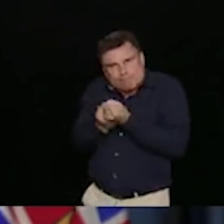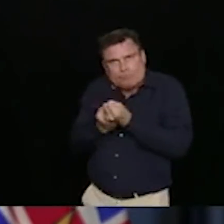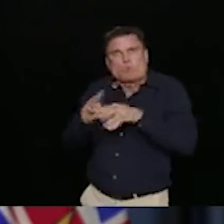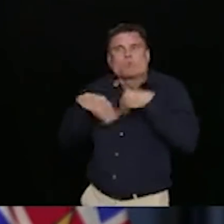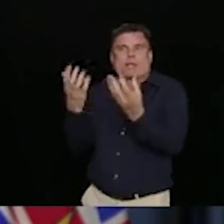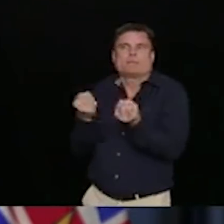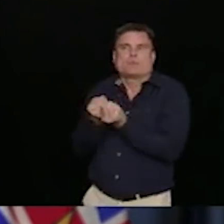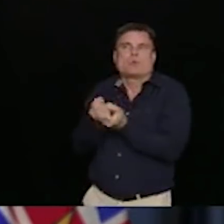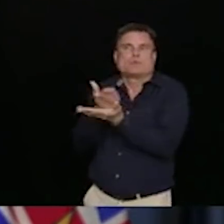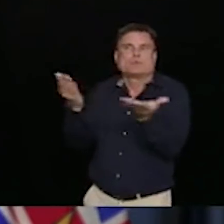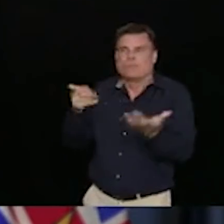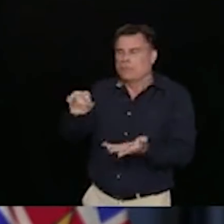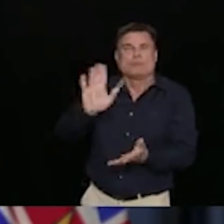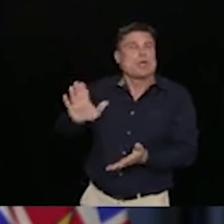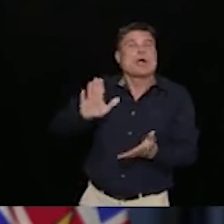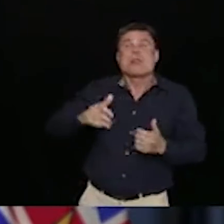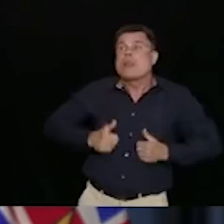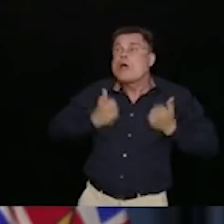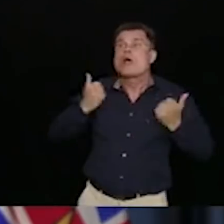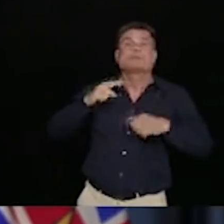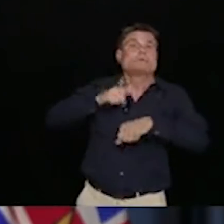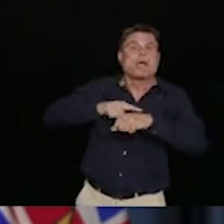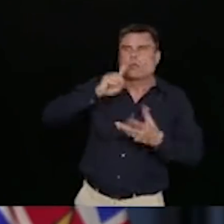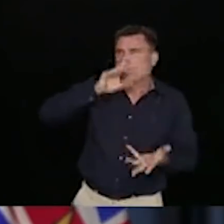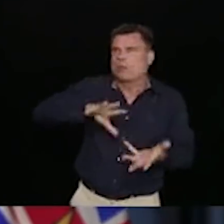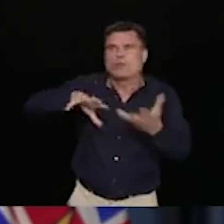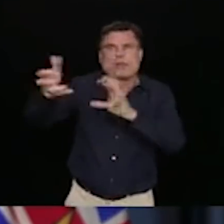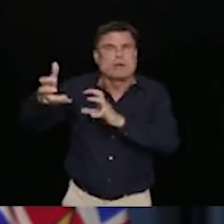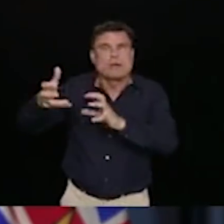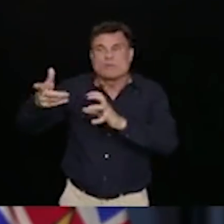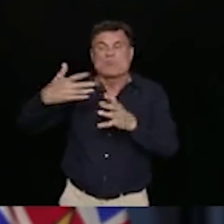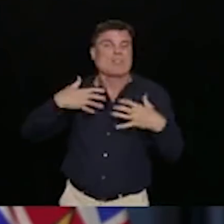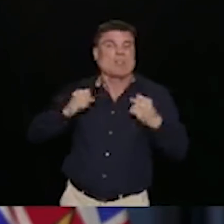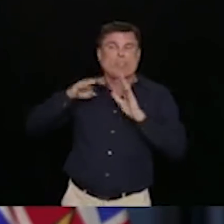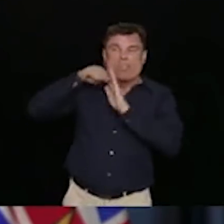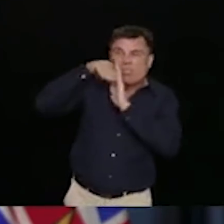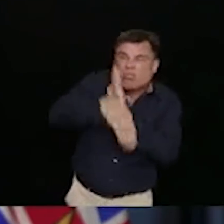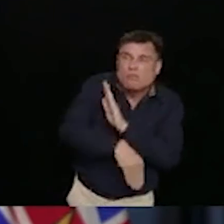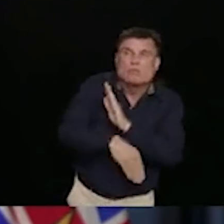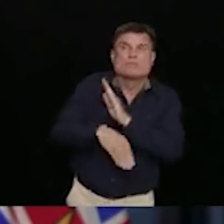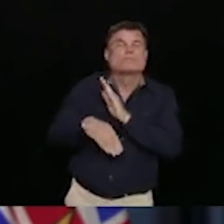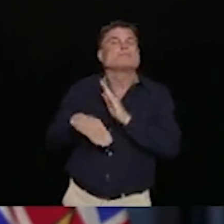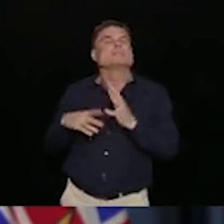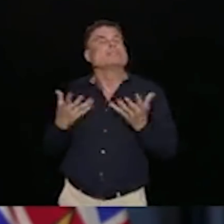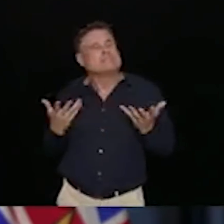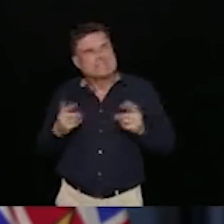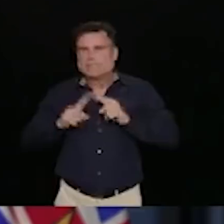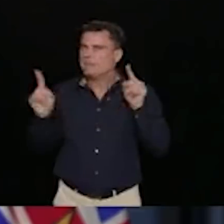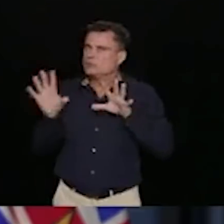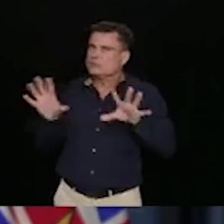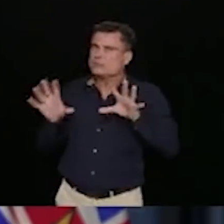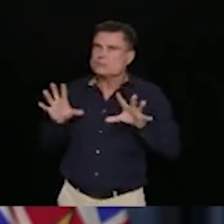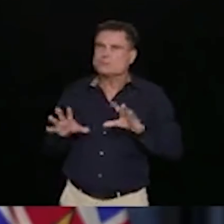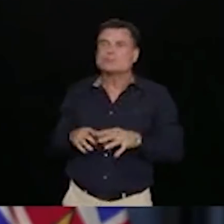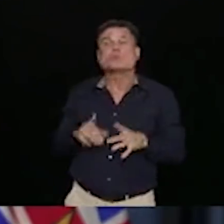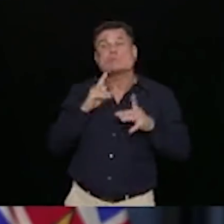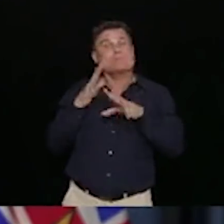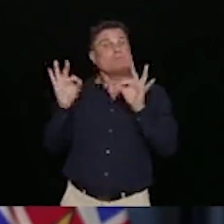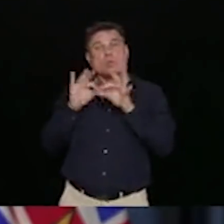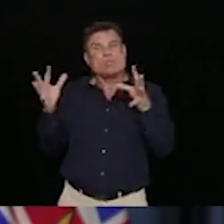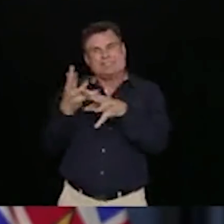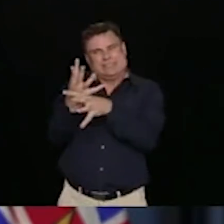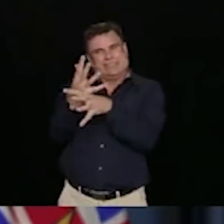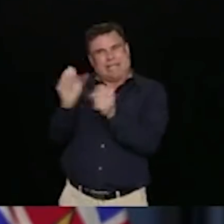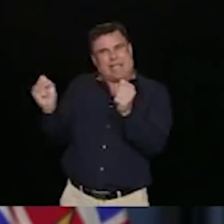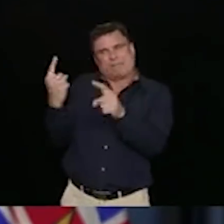time. And the numbers are putting us back, no question, but there's a bunch of compelling reasons for that. The safe drug supply is